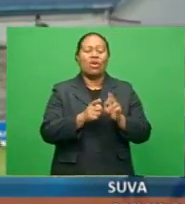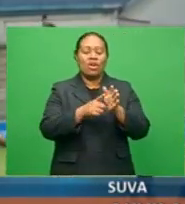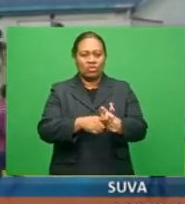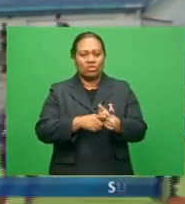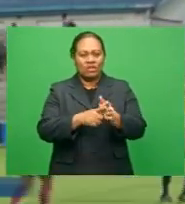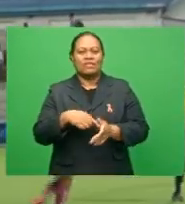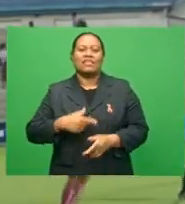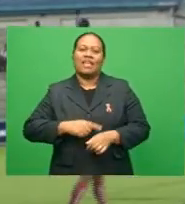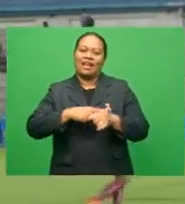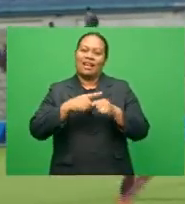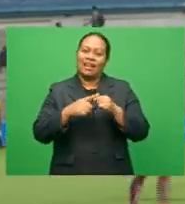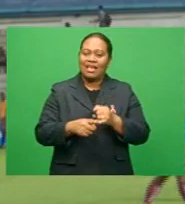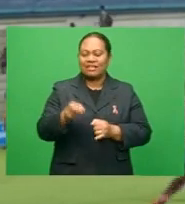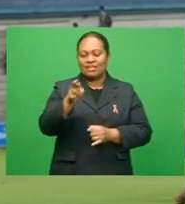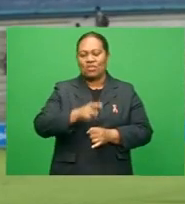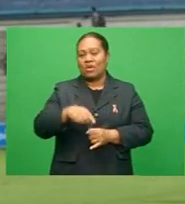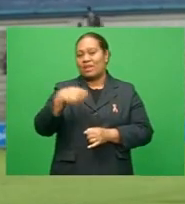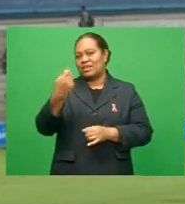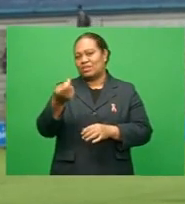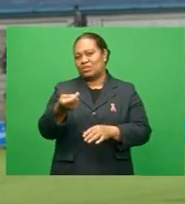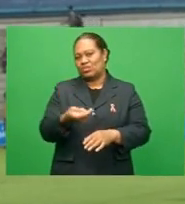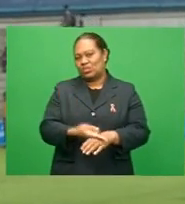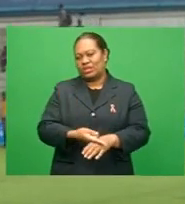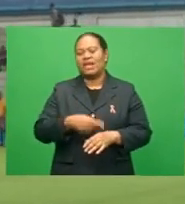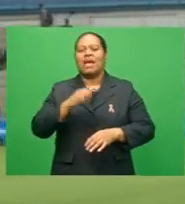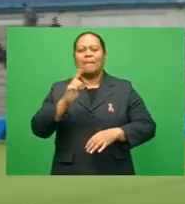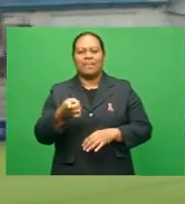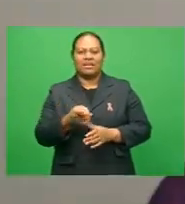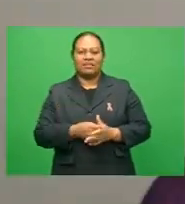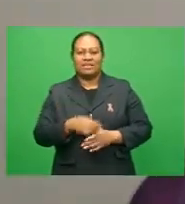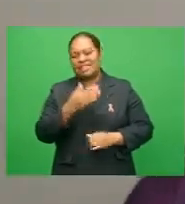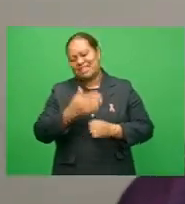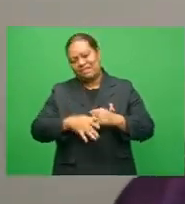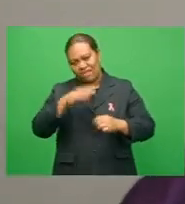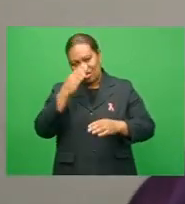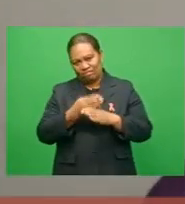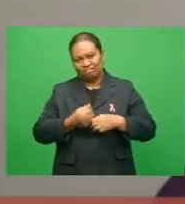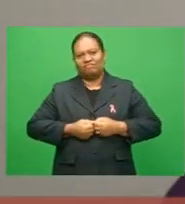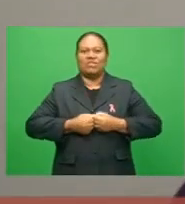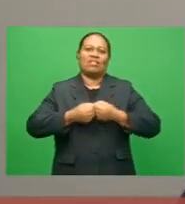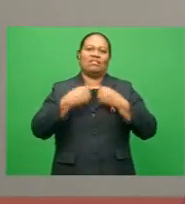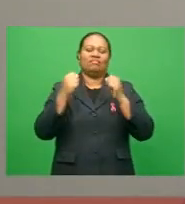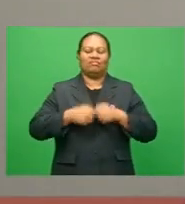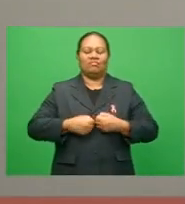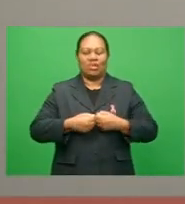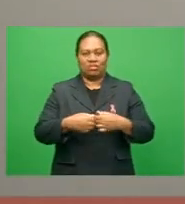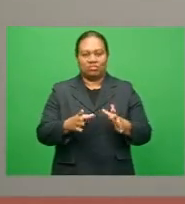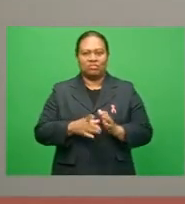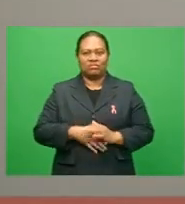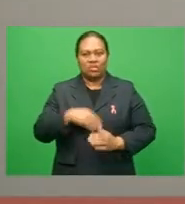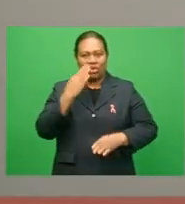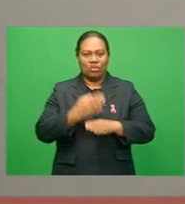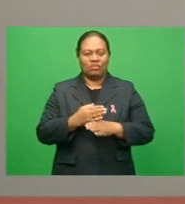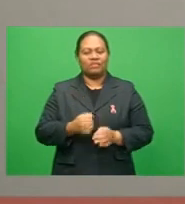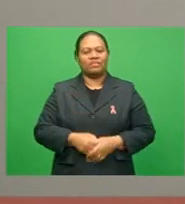last round next weekend. But they have not lost hope. I spoke to them in the change room. I said it's now or